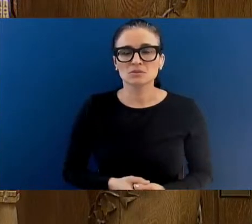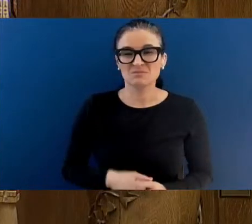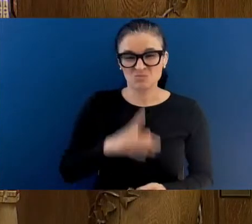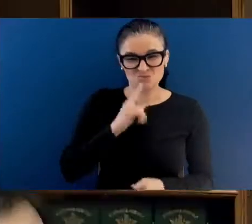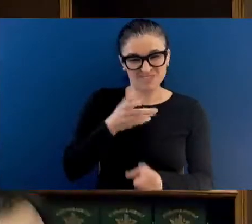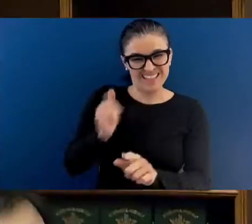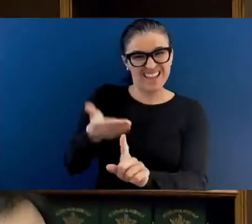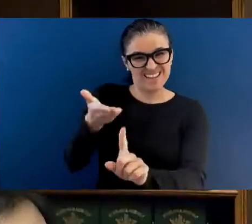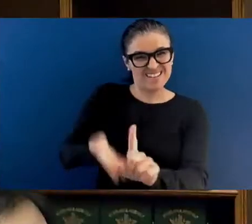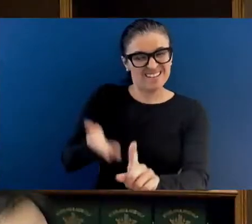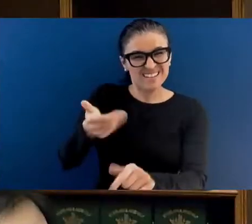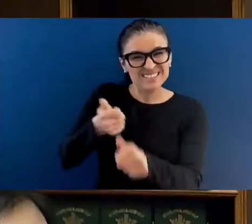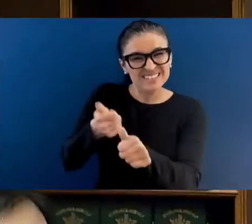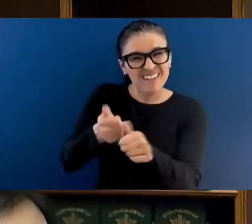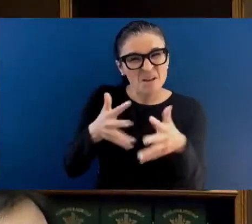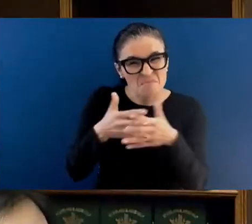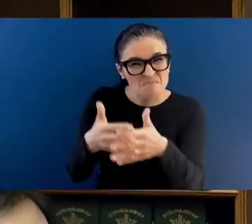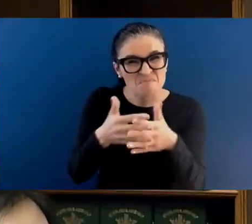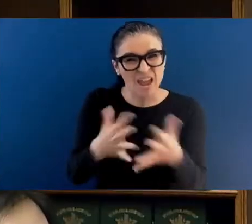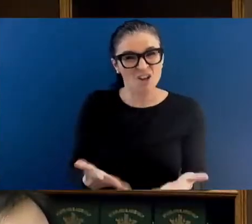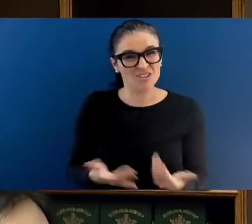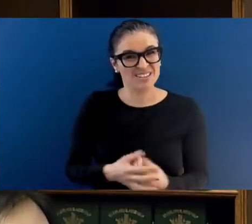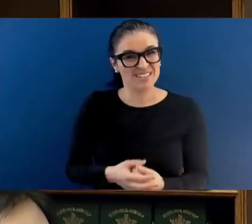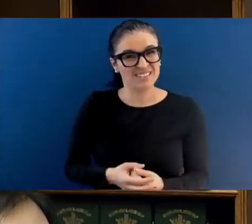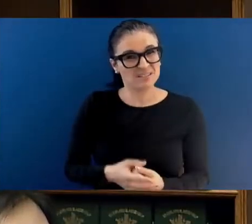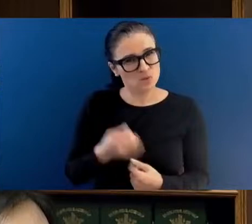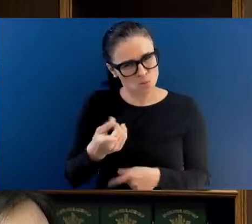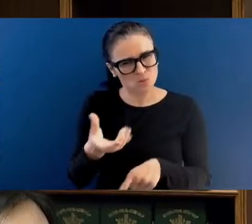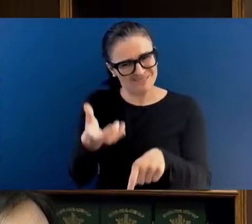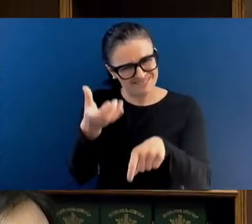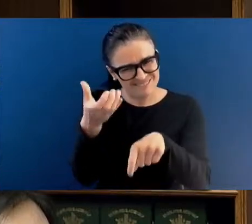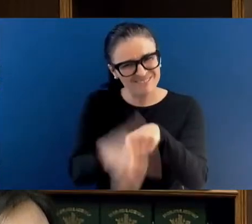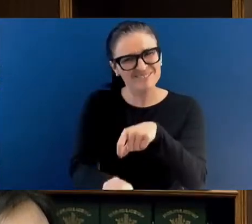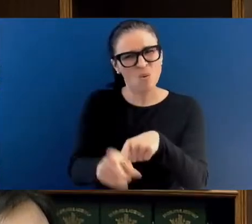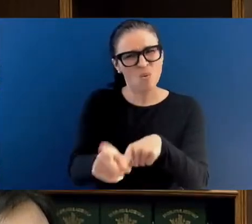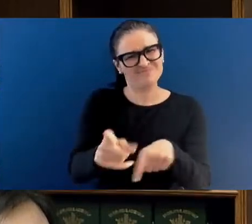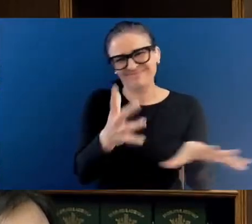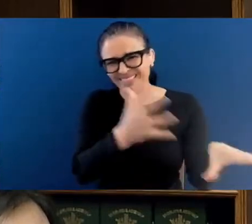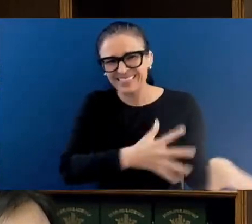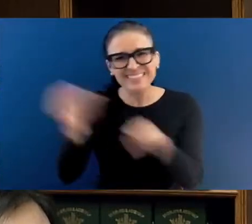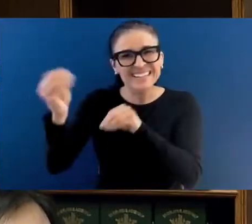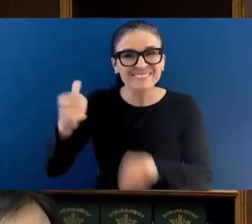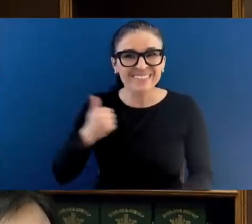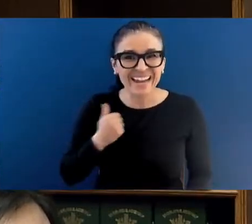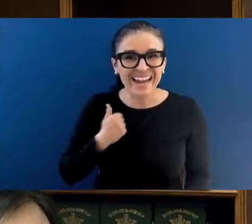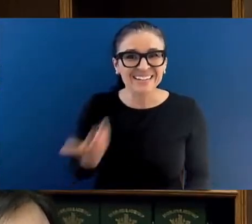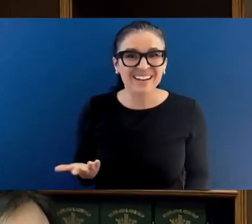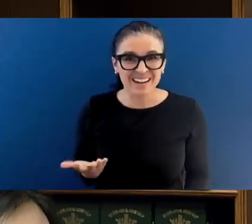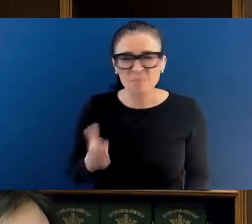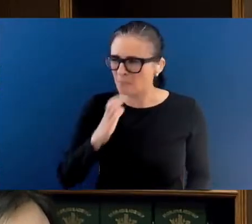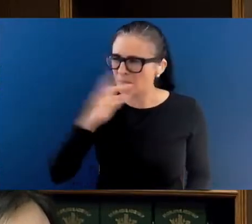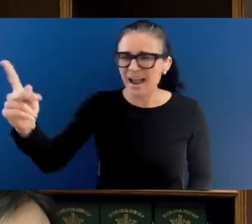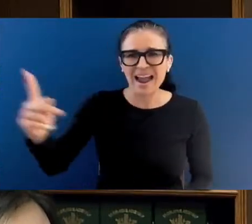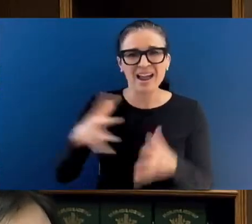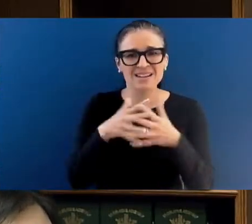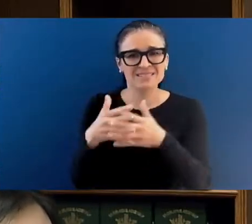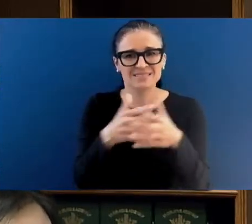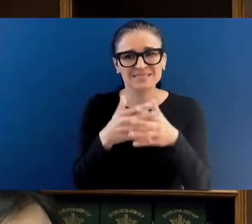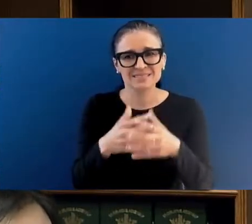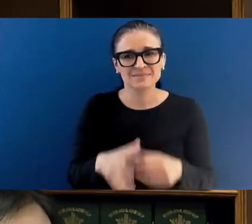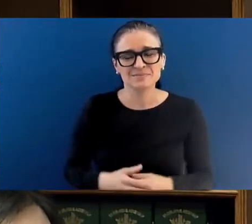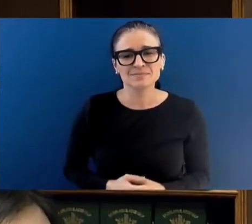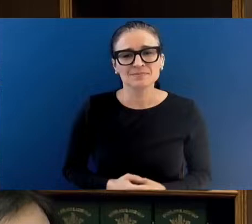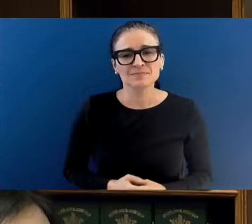much, Speaker. And the celebration of death, of sexual violence, is abhorrent, and it is